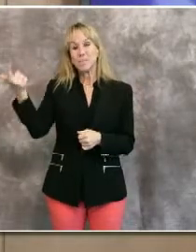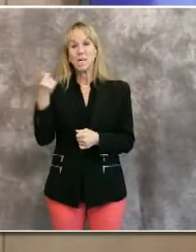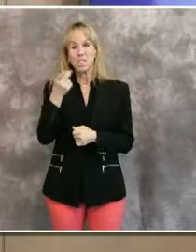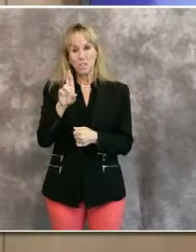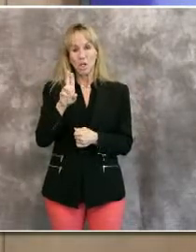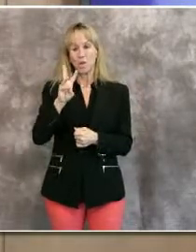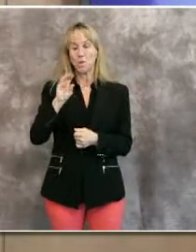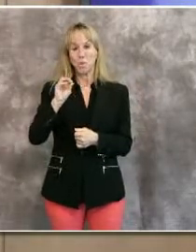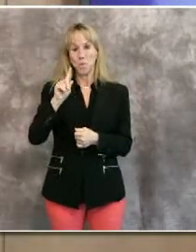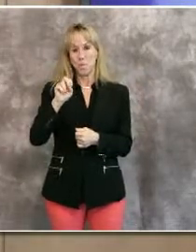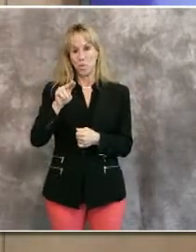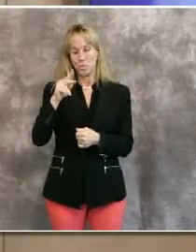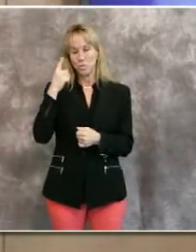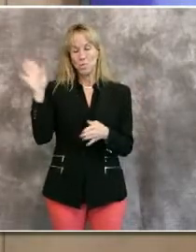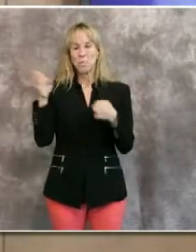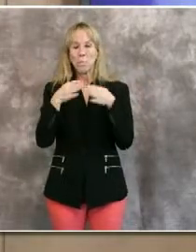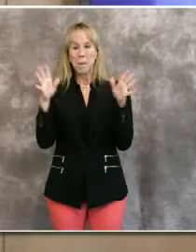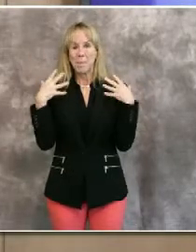update.